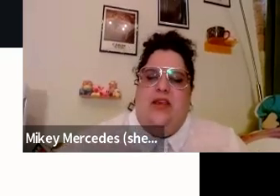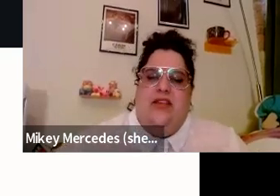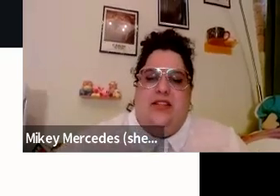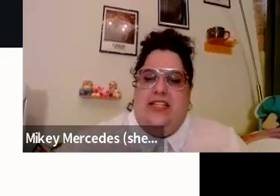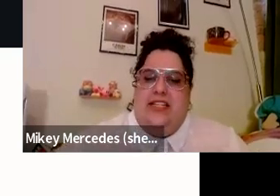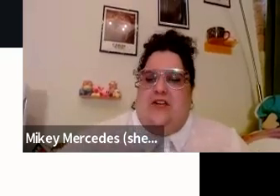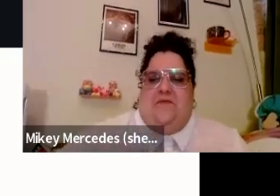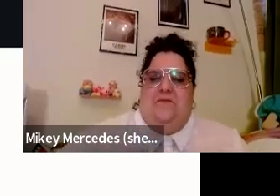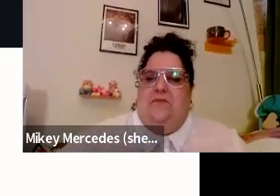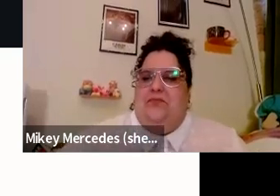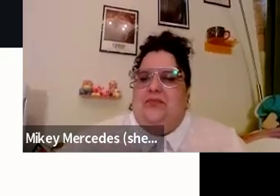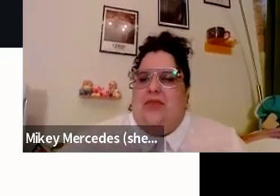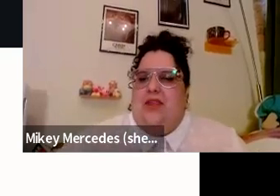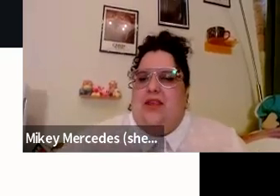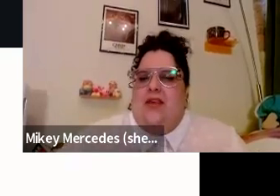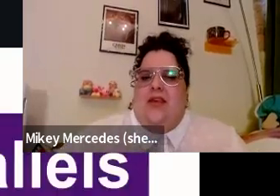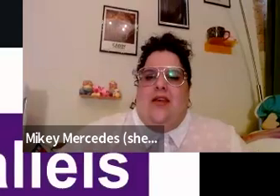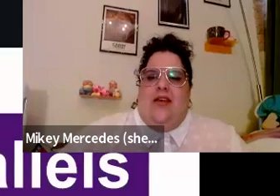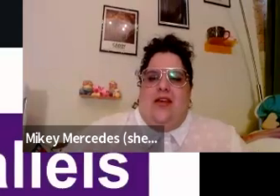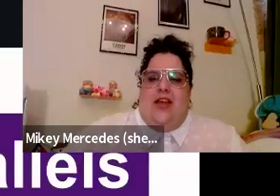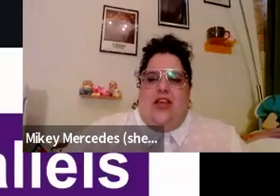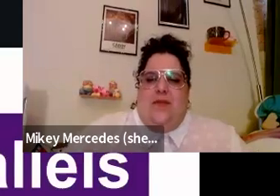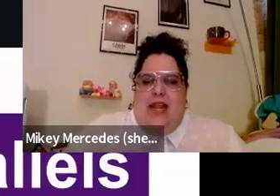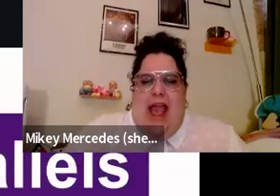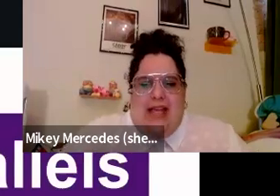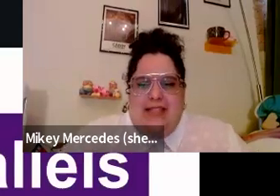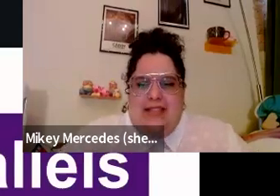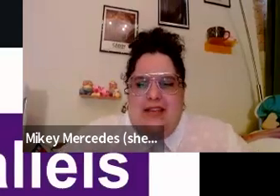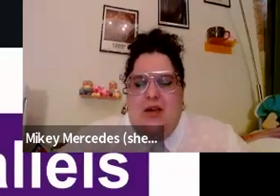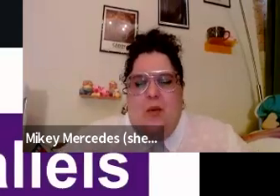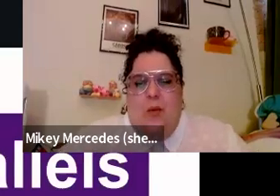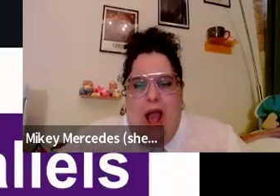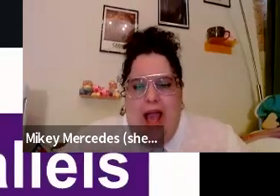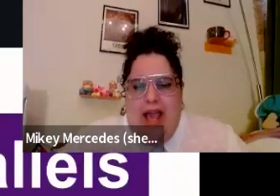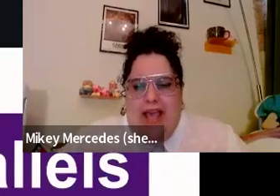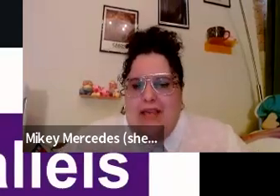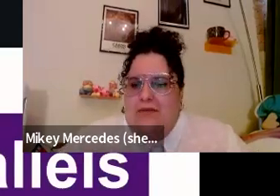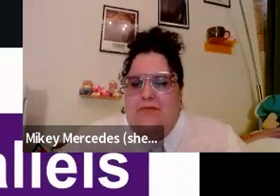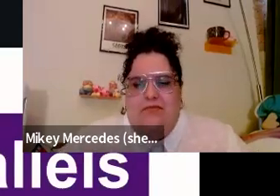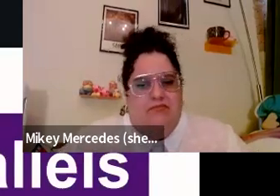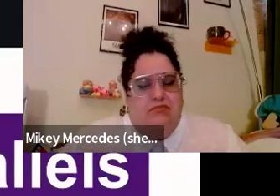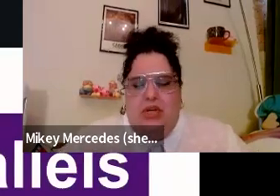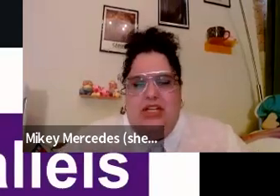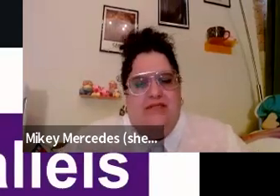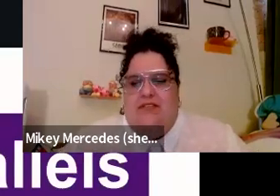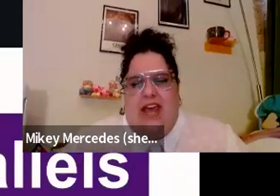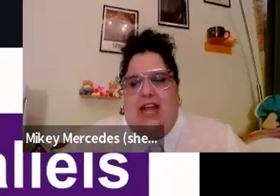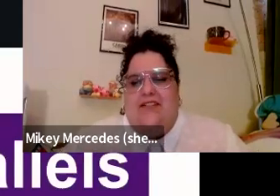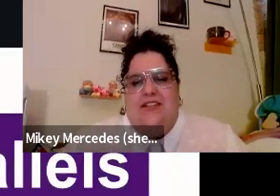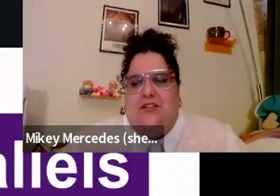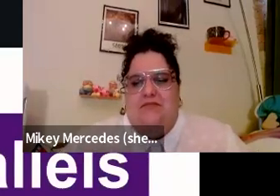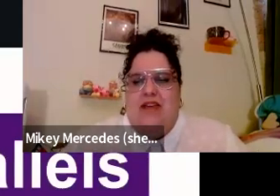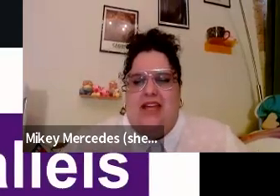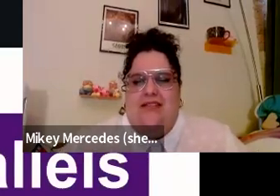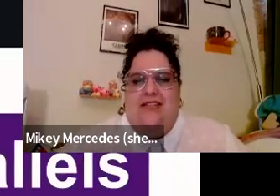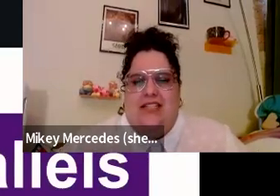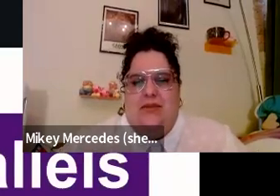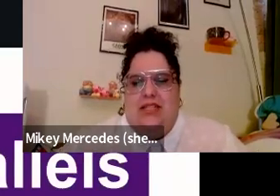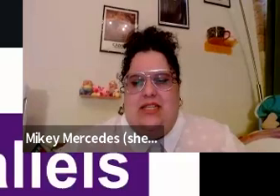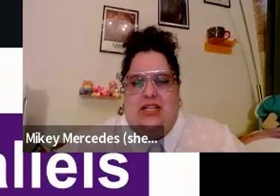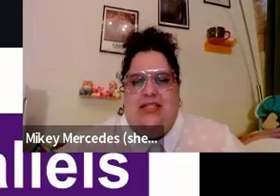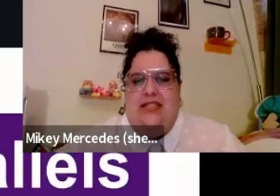anyone and everyone should take up in service of a better world, but also because fat activism is